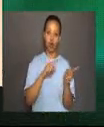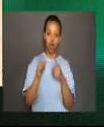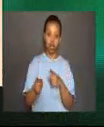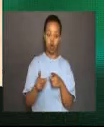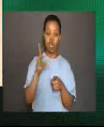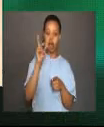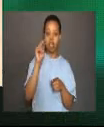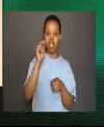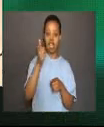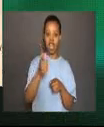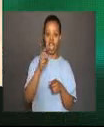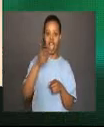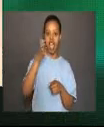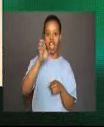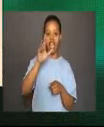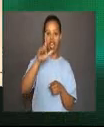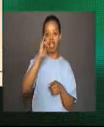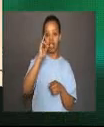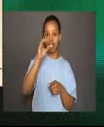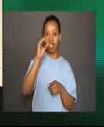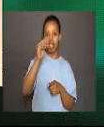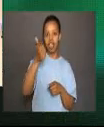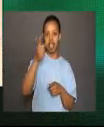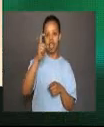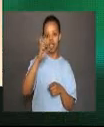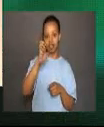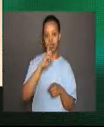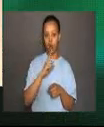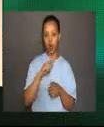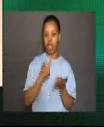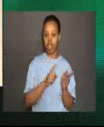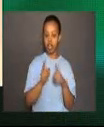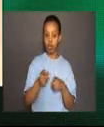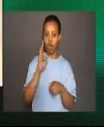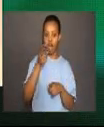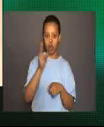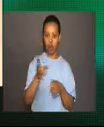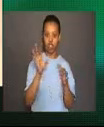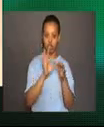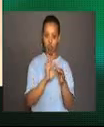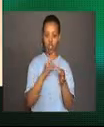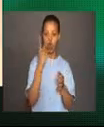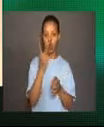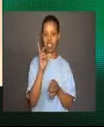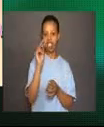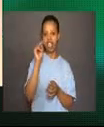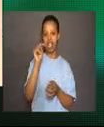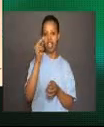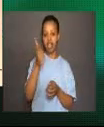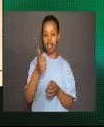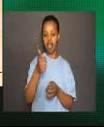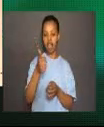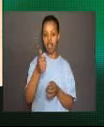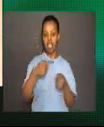DNA helicases, which break the hydrogen bonds which hold the 2 DNA